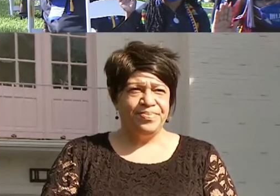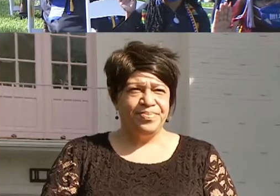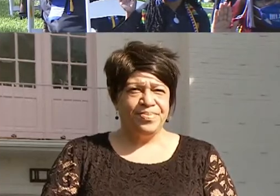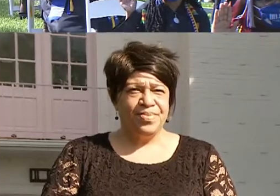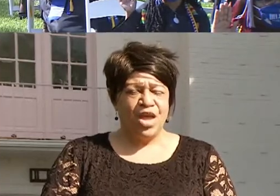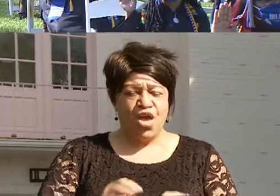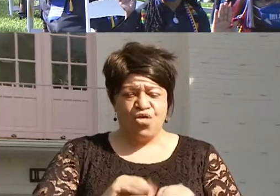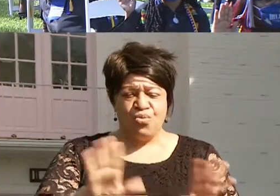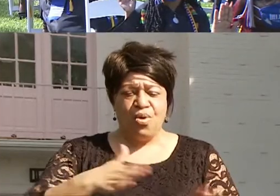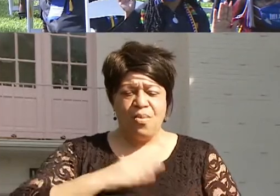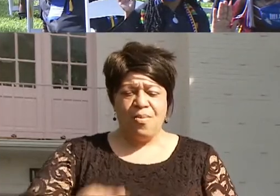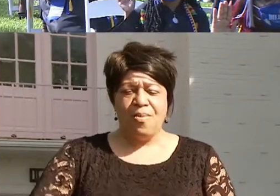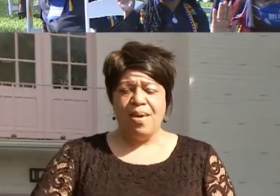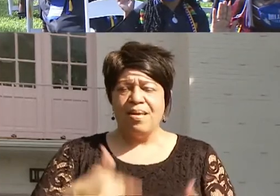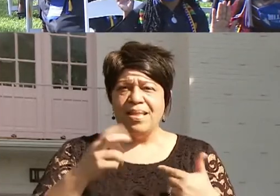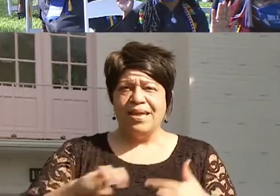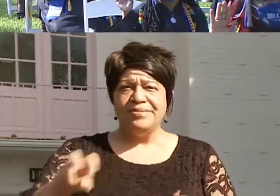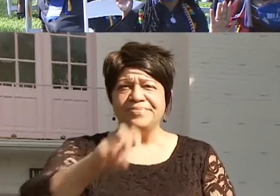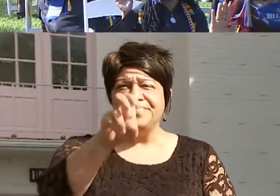throughout my life pursuits